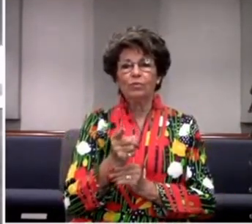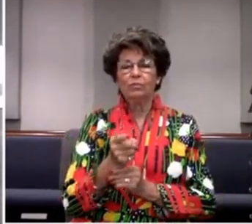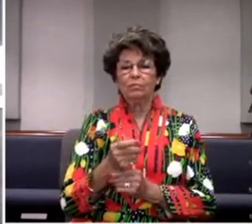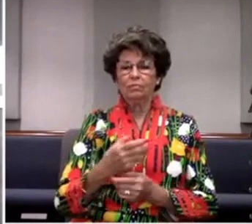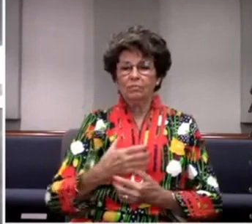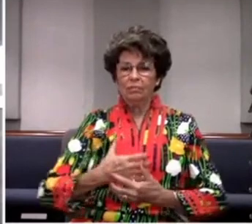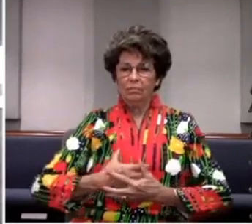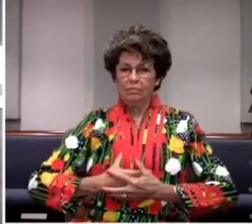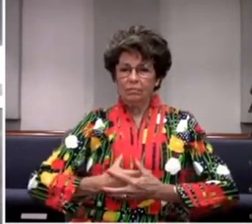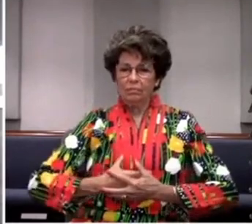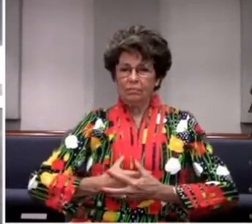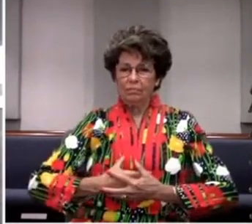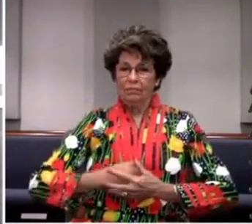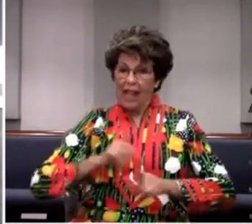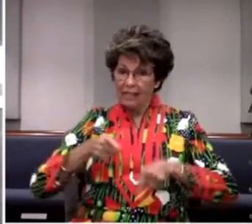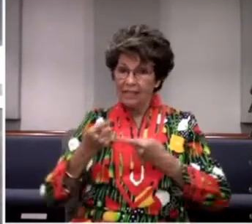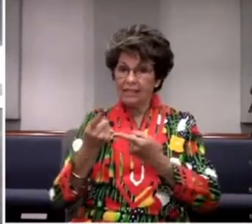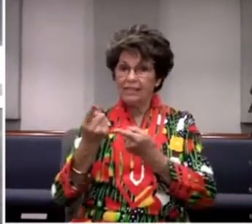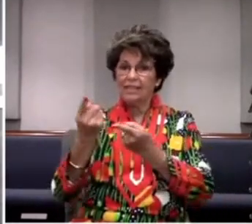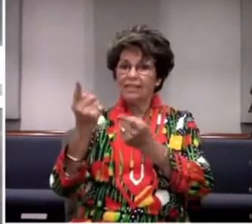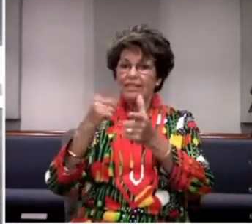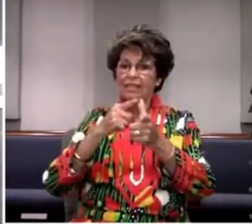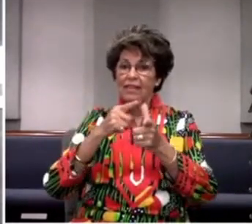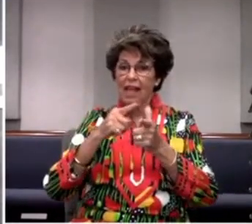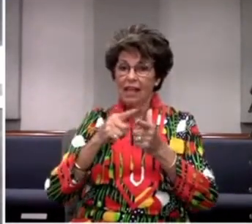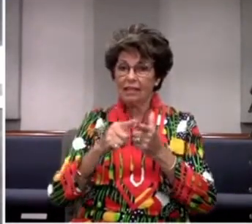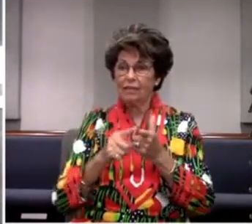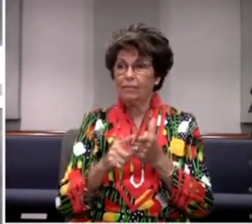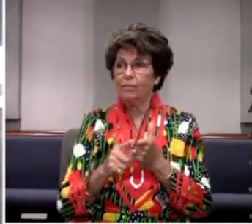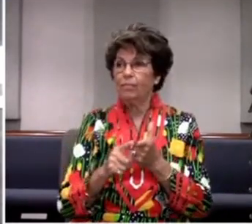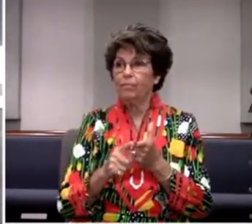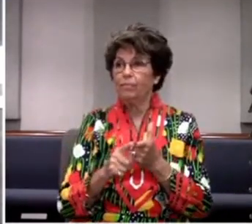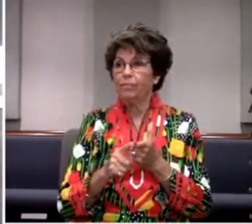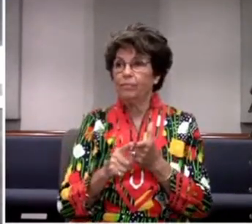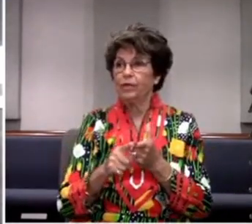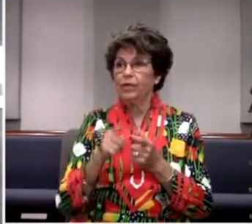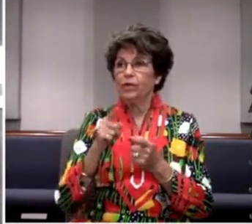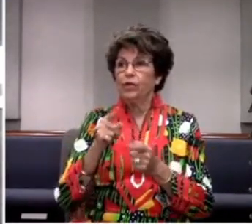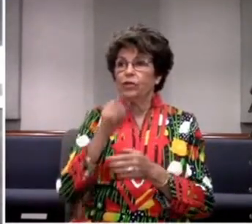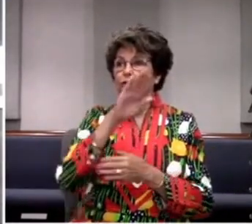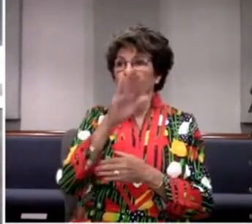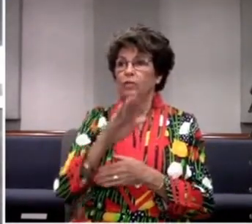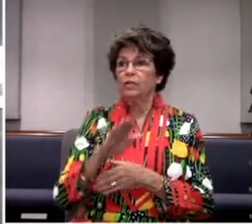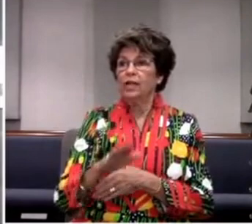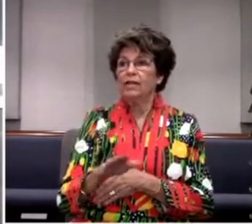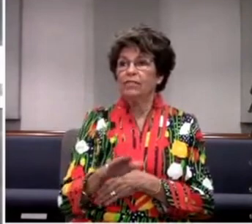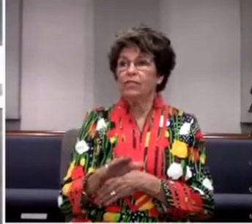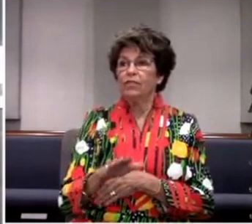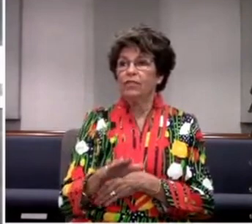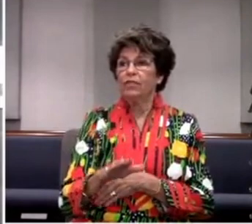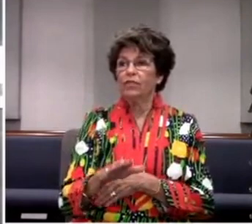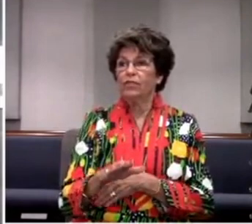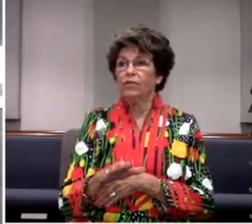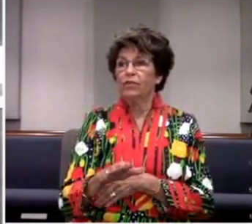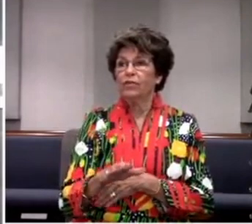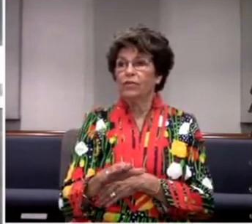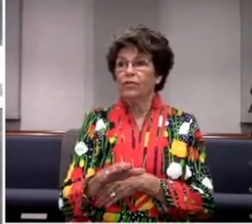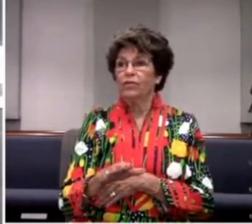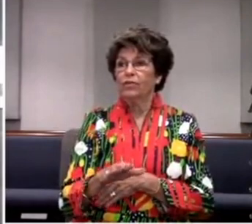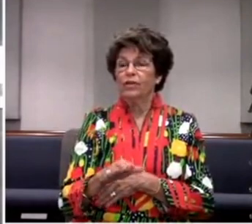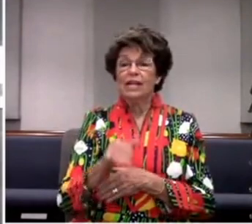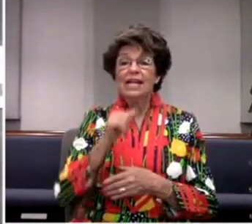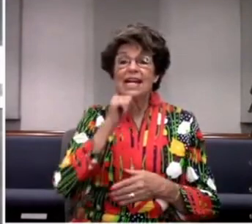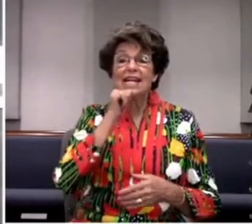And since that moment that God made you, you will never not exist